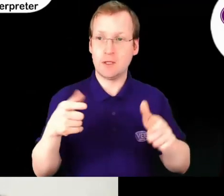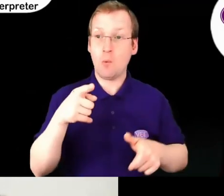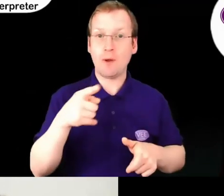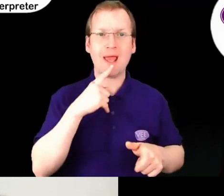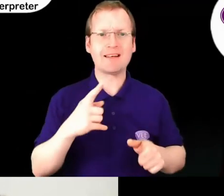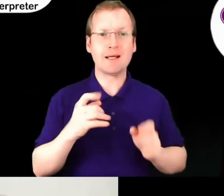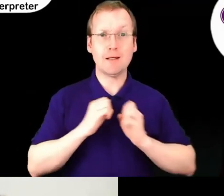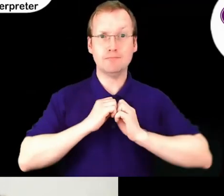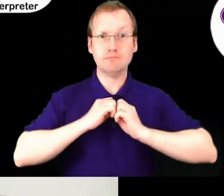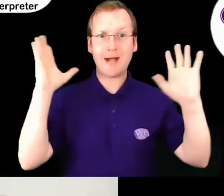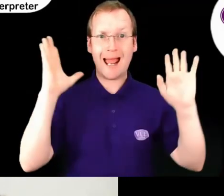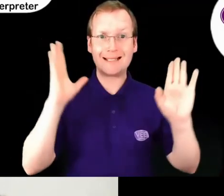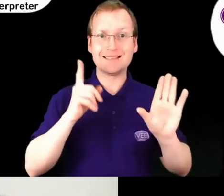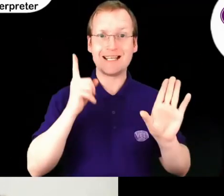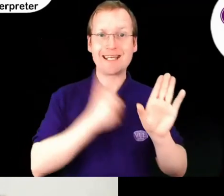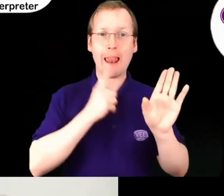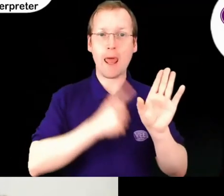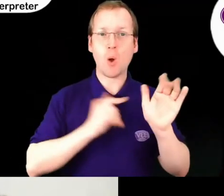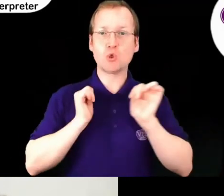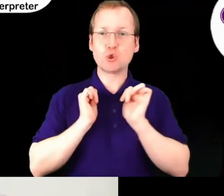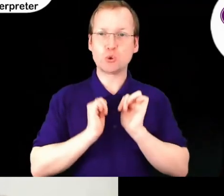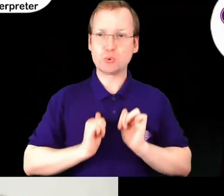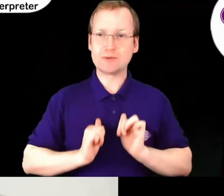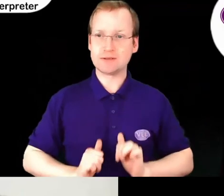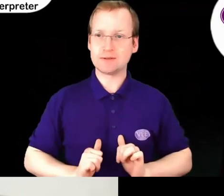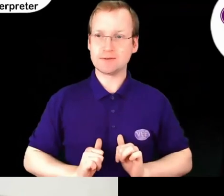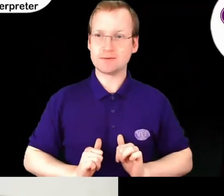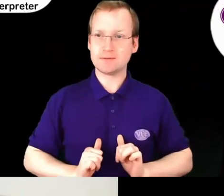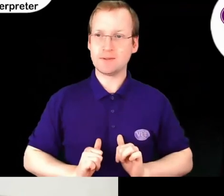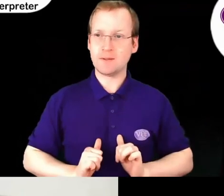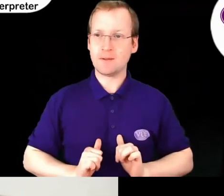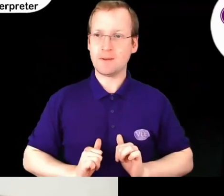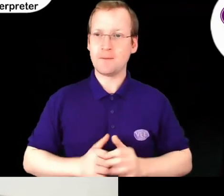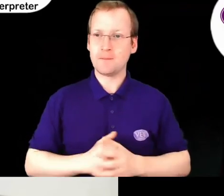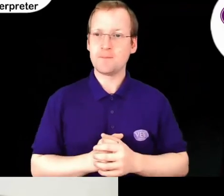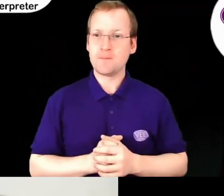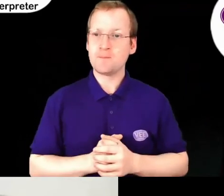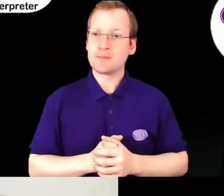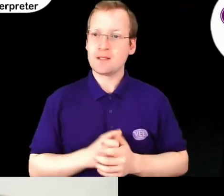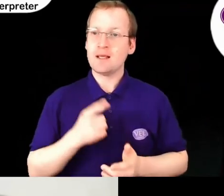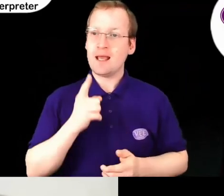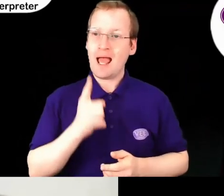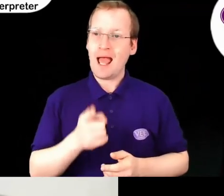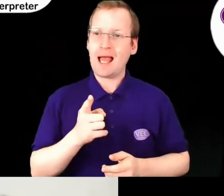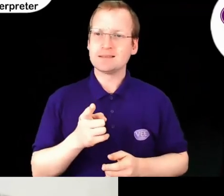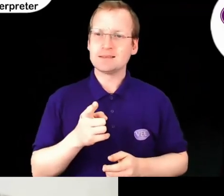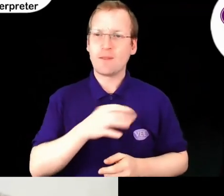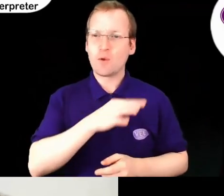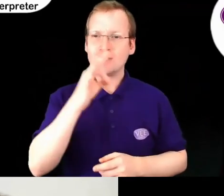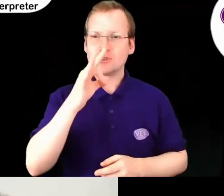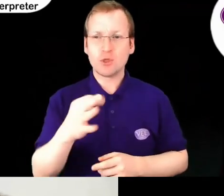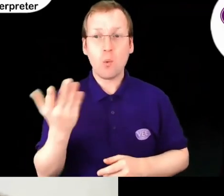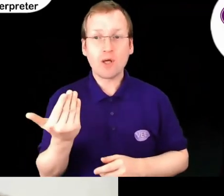a bright yellow suit. And Christopher, who asked the question, wants to know, was there any significance